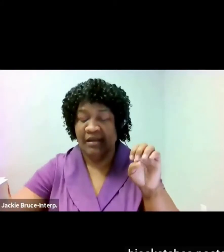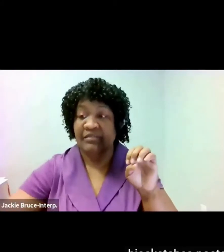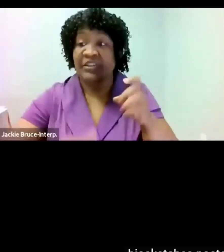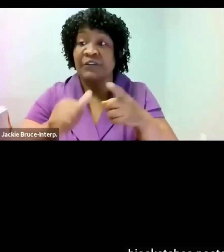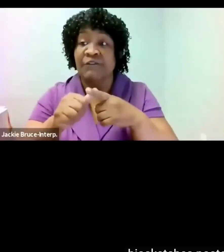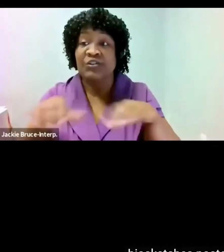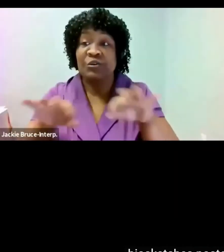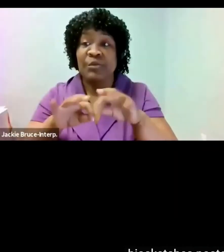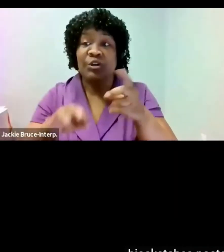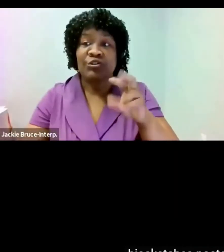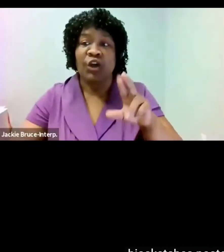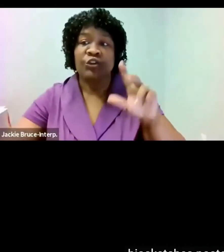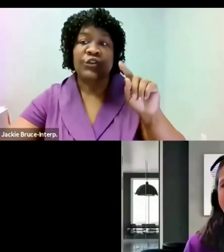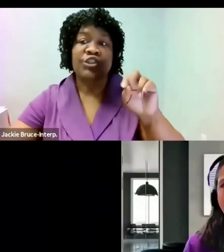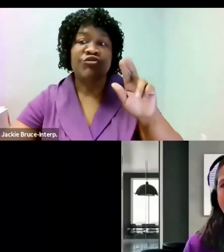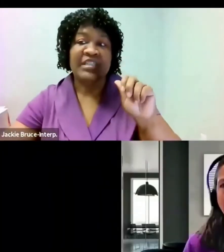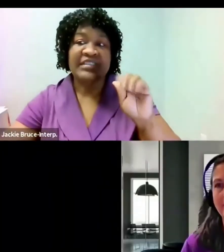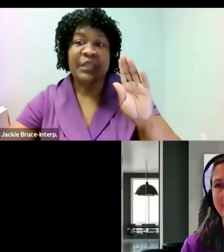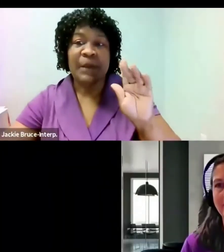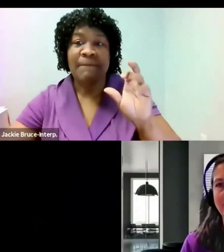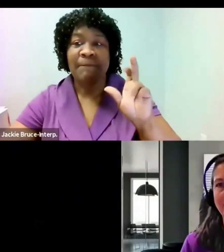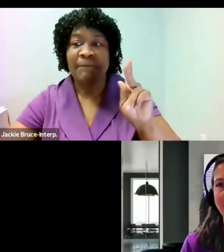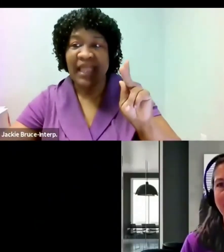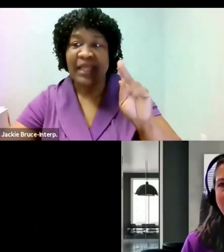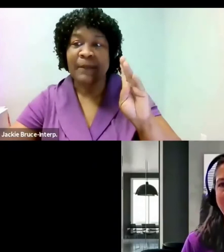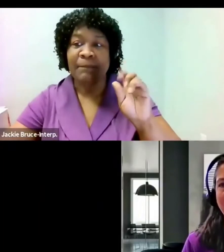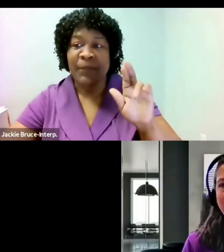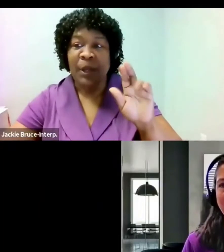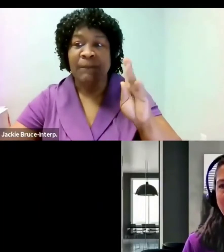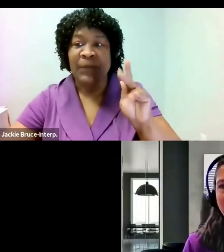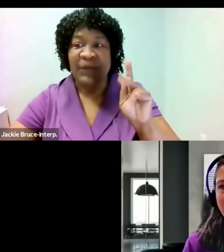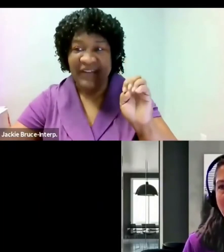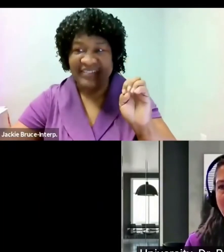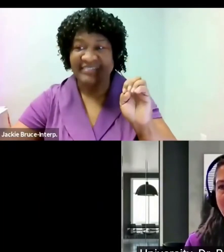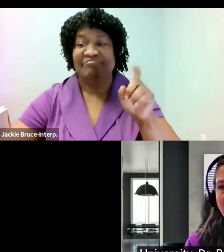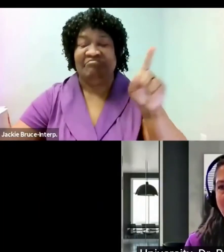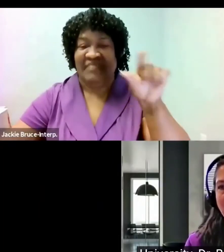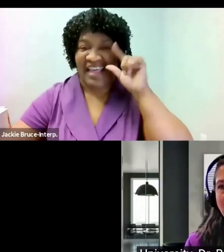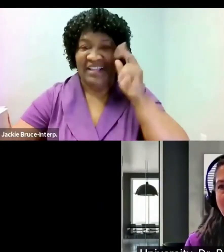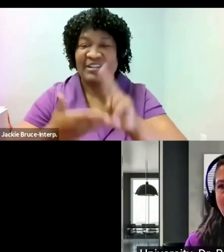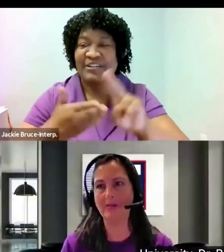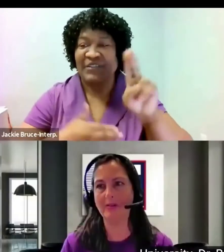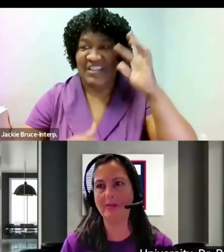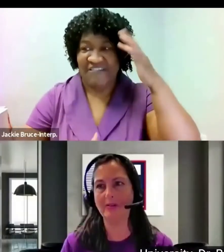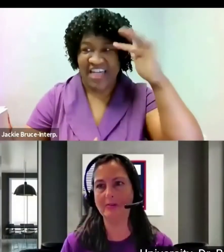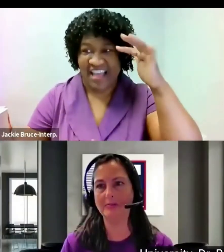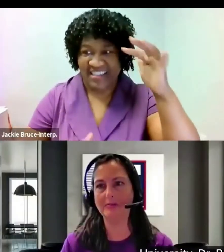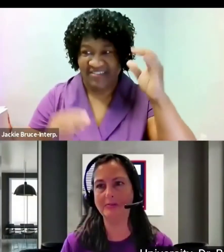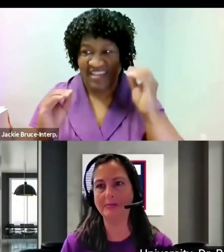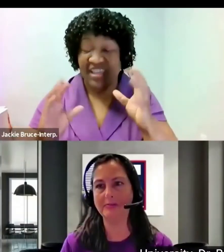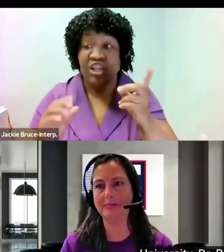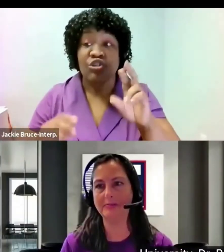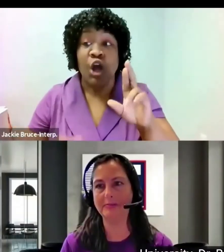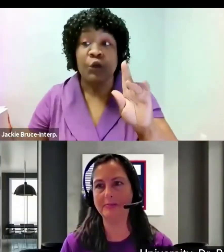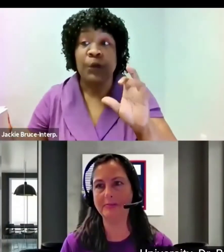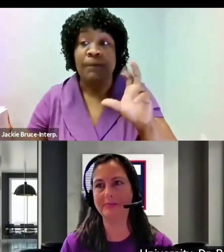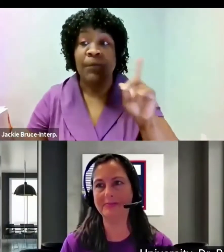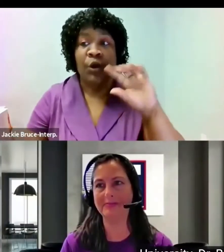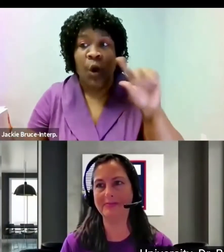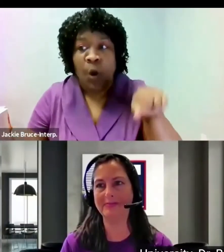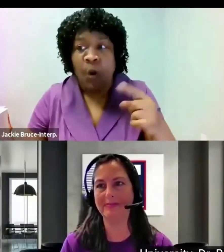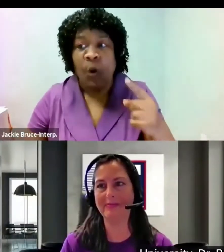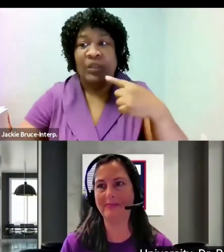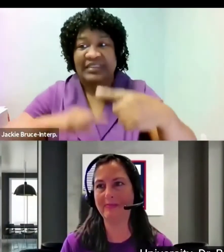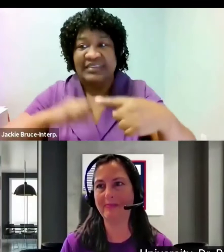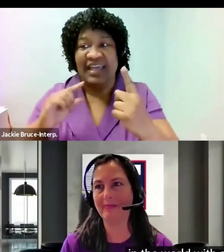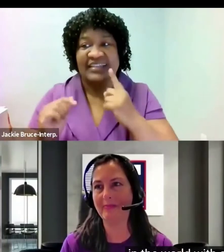First, Dr. Teresa Blankmeyer-Burke is a professor of philosophy at Gallaudet University. Dr. Burke is the only signing